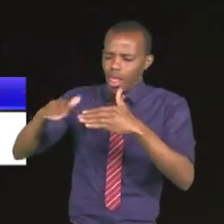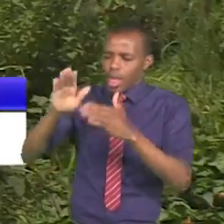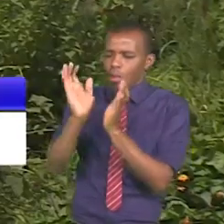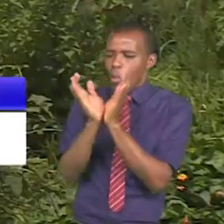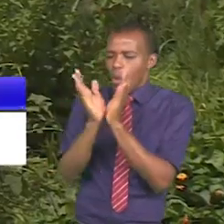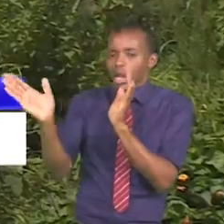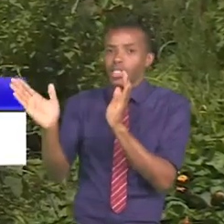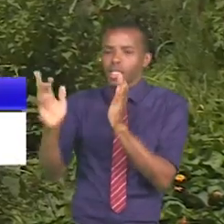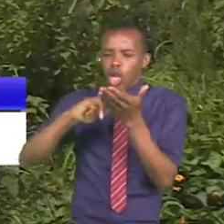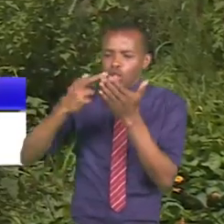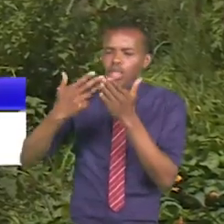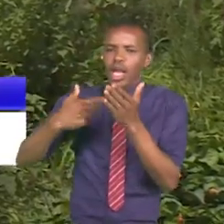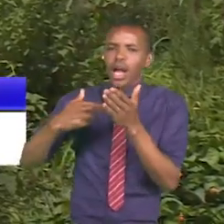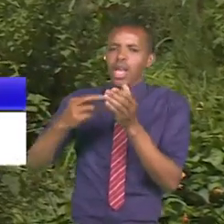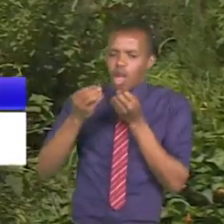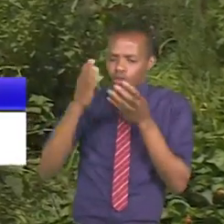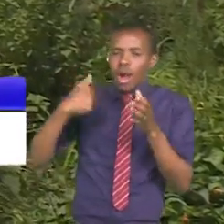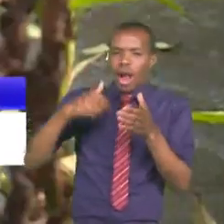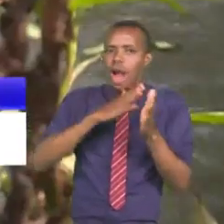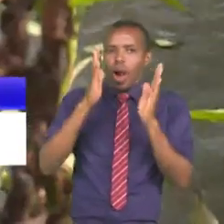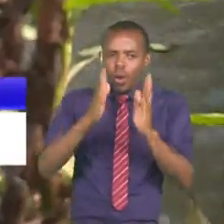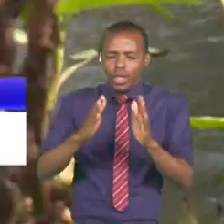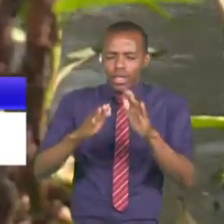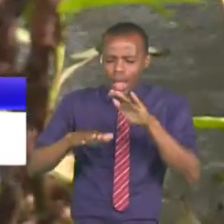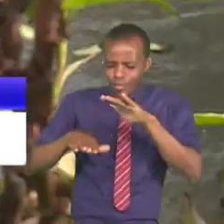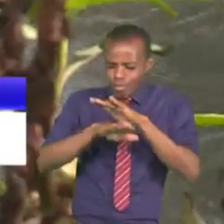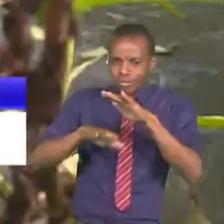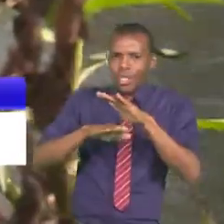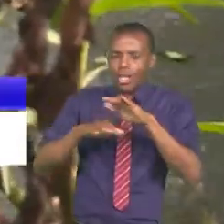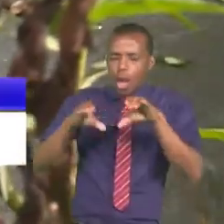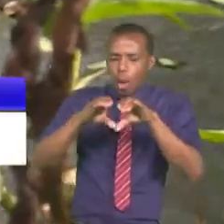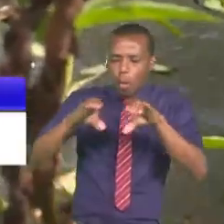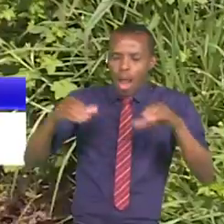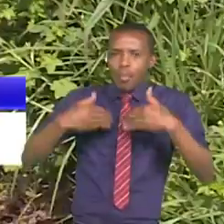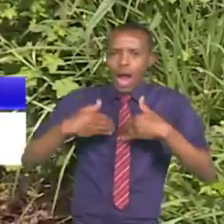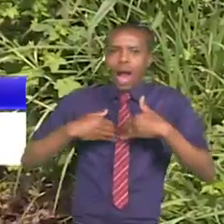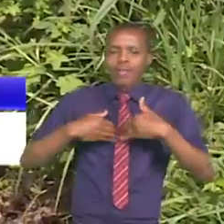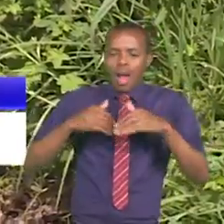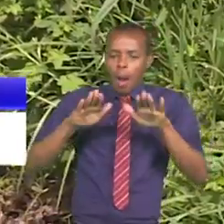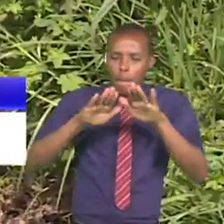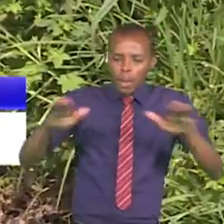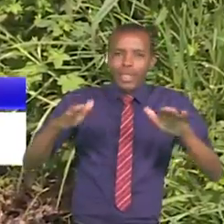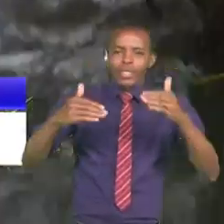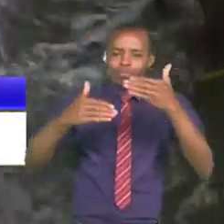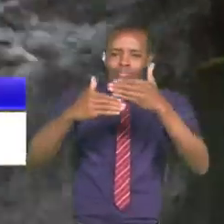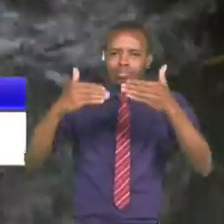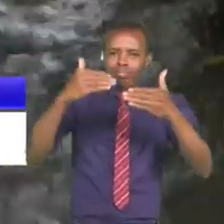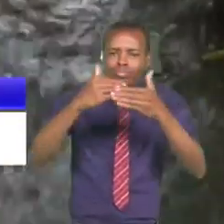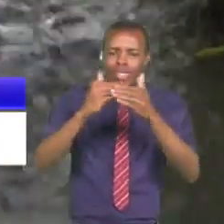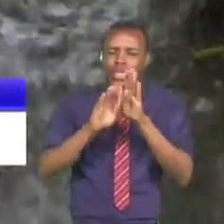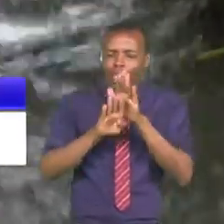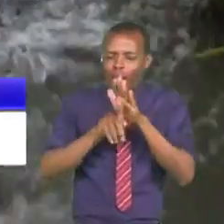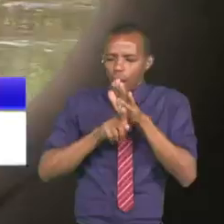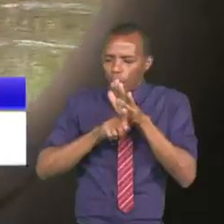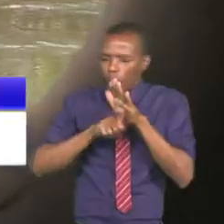and our sources tell us that there are underground drainage pipes from the permanent structures that are directed